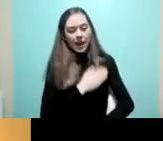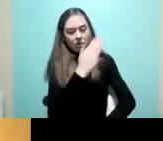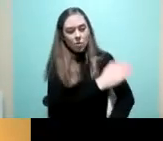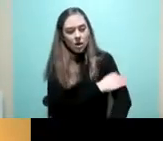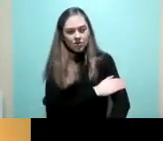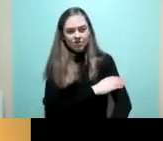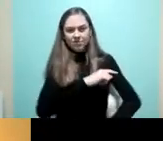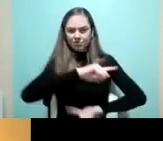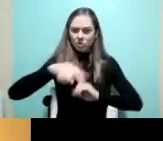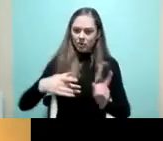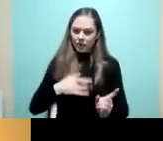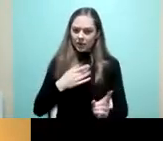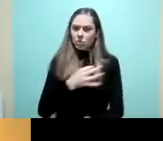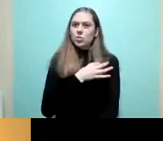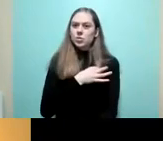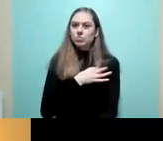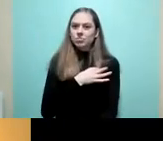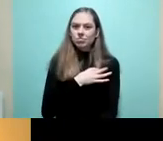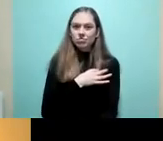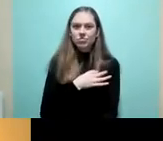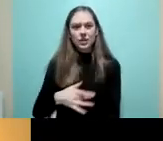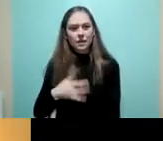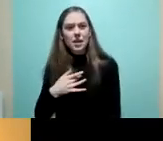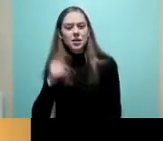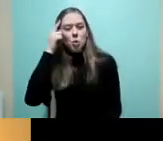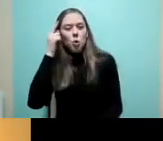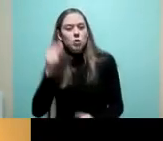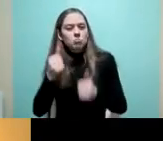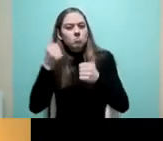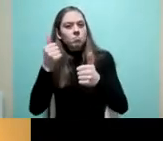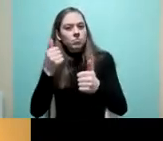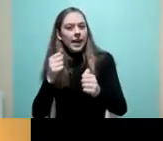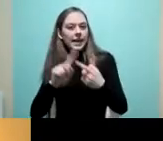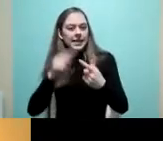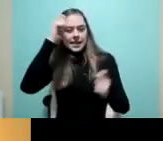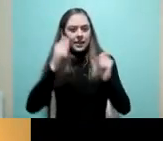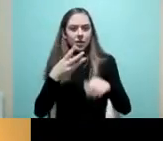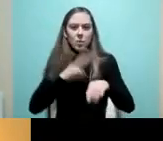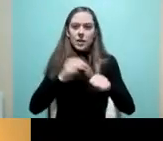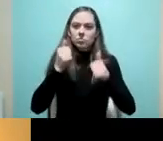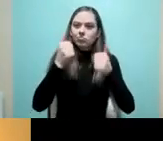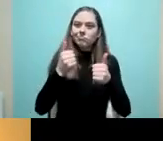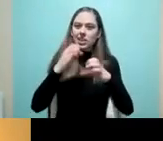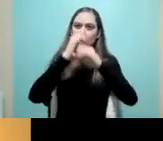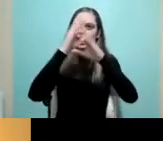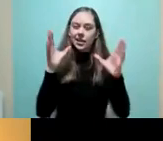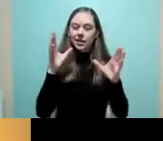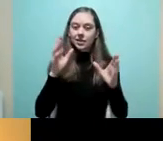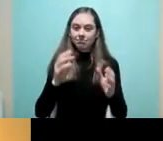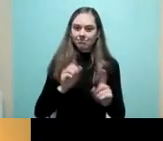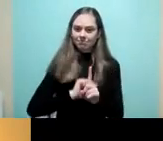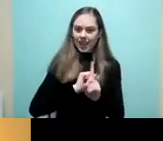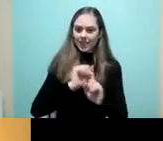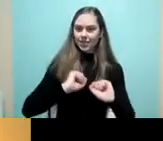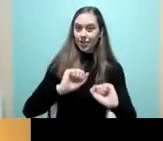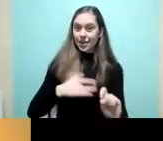about, you feel in a good mood and you're thinking straight and it enhances your life. Then you don't